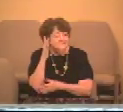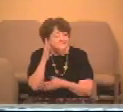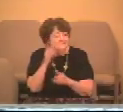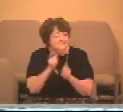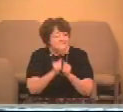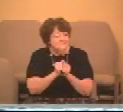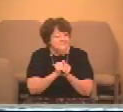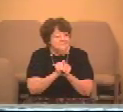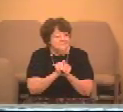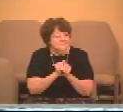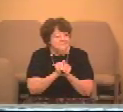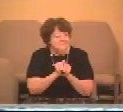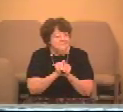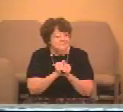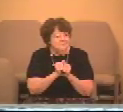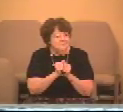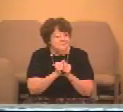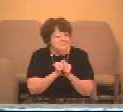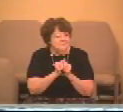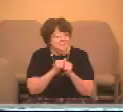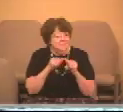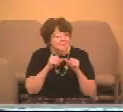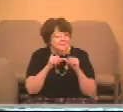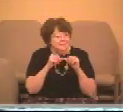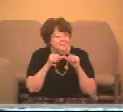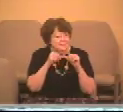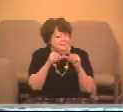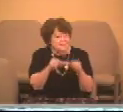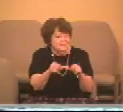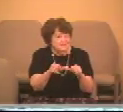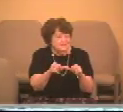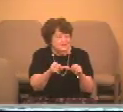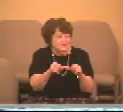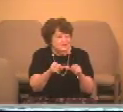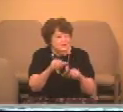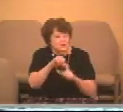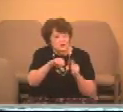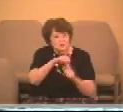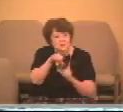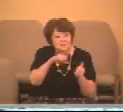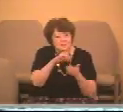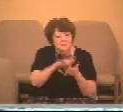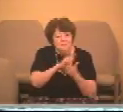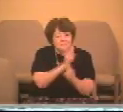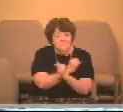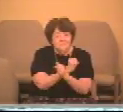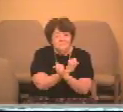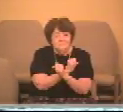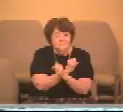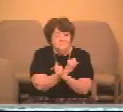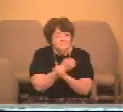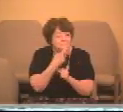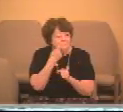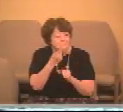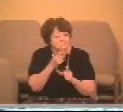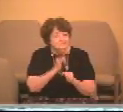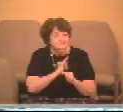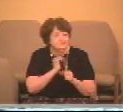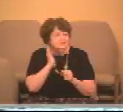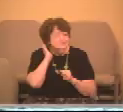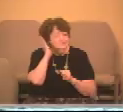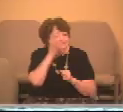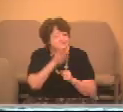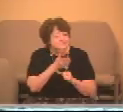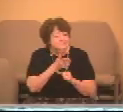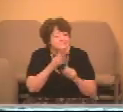is a persevering tree. Relationships that work say, I will